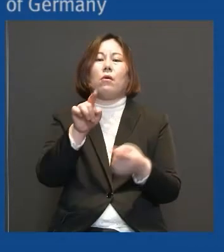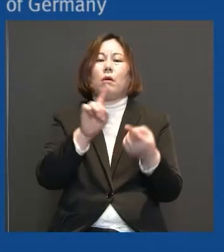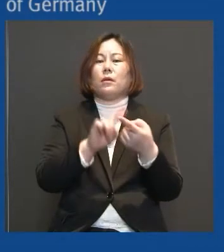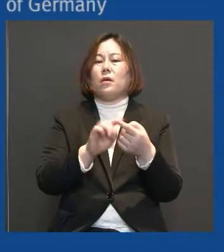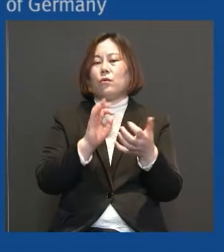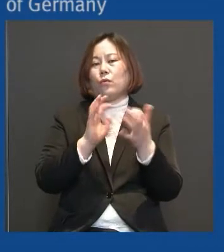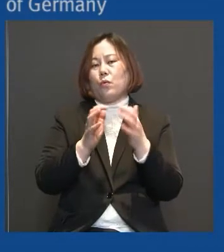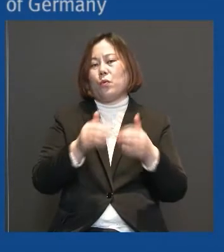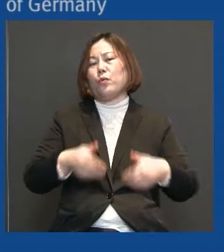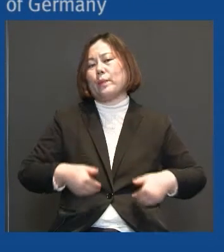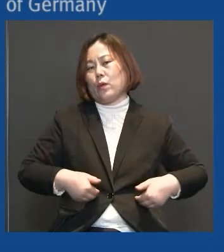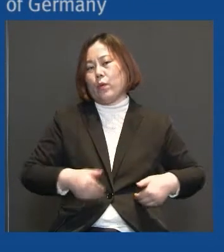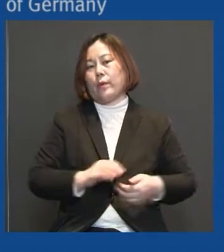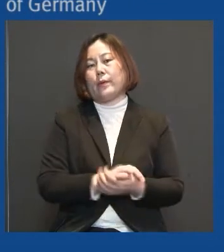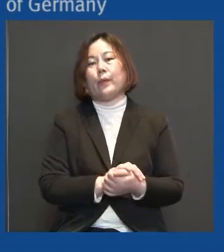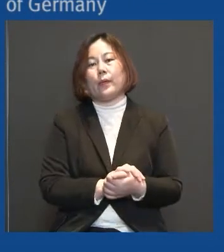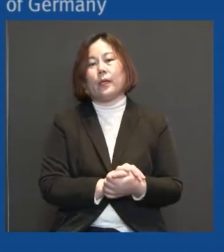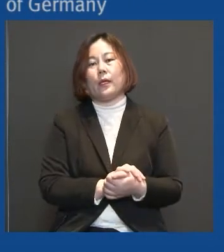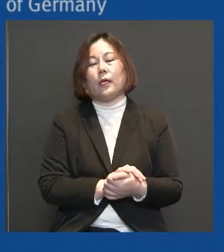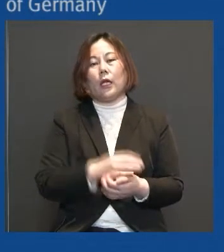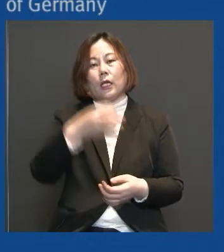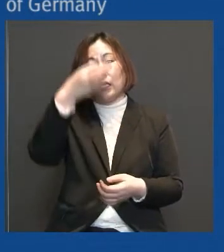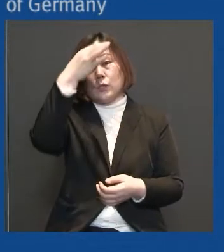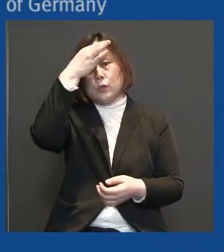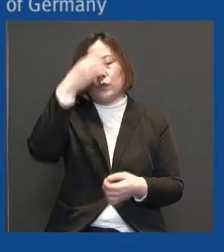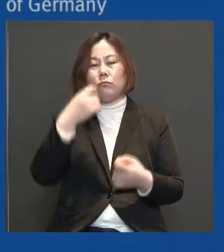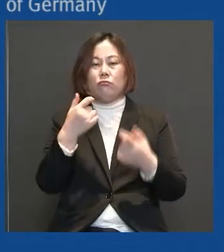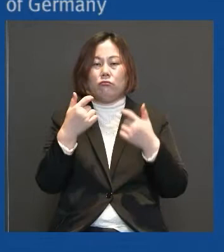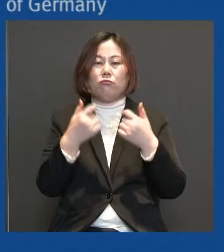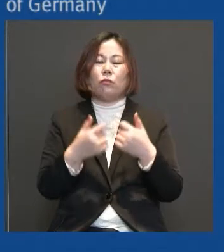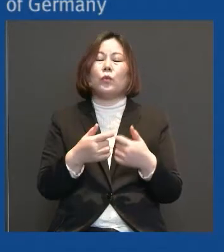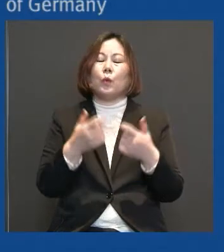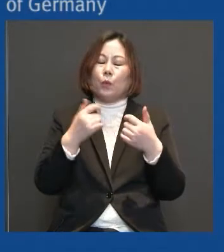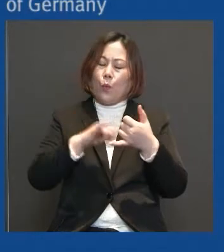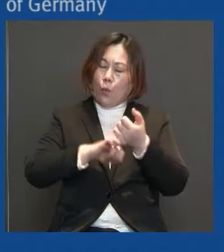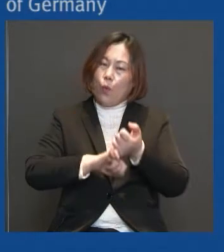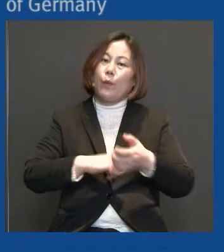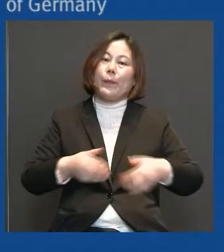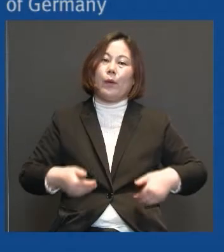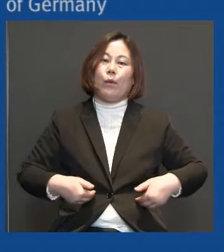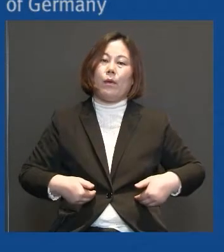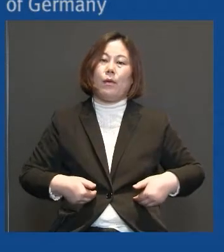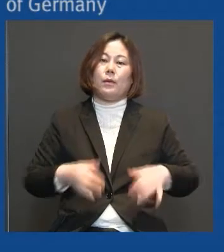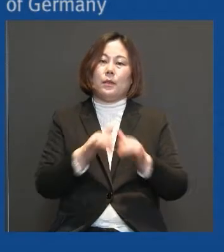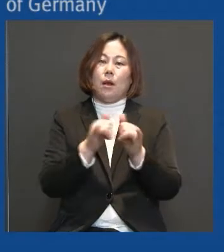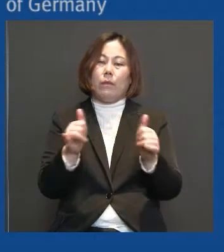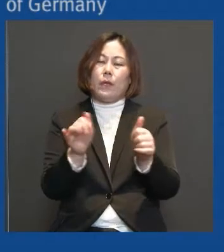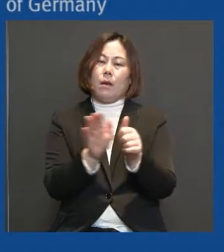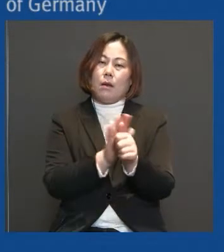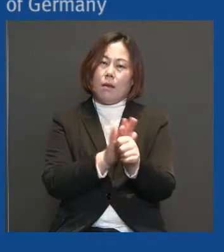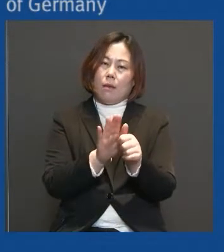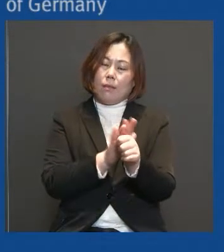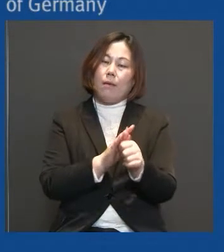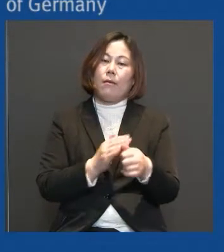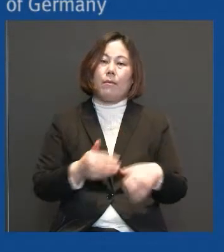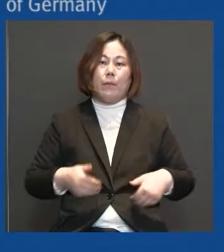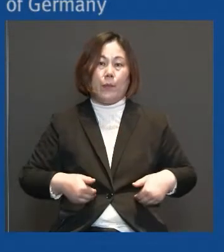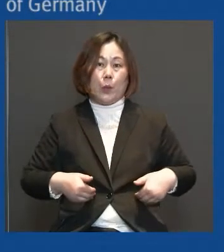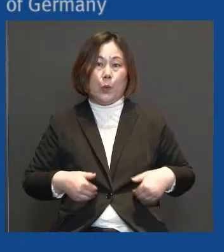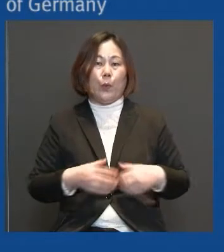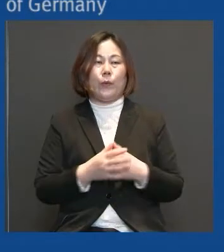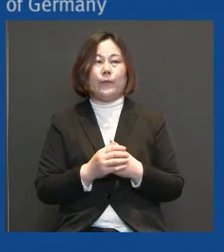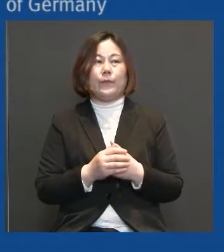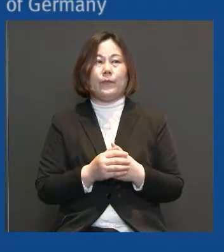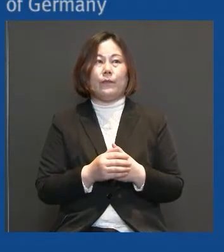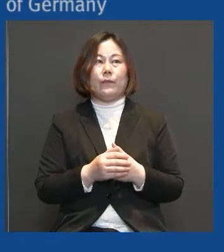is that technology must benefit people or should benefit people, while we shouldn't be dependent on technology because technology